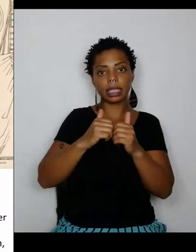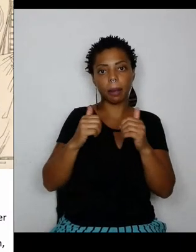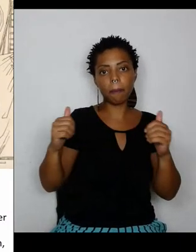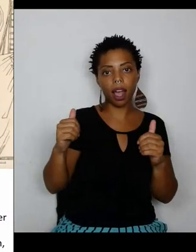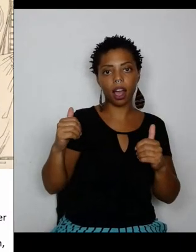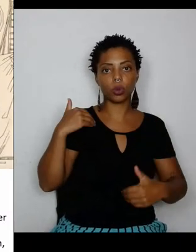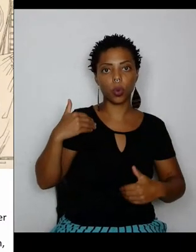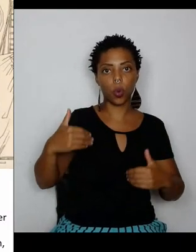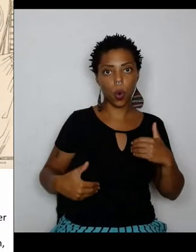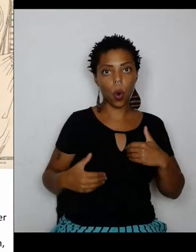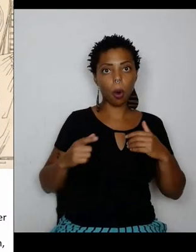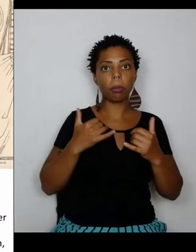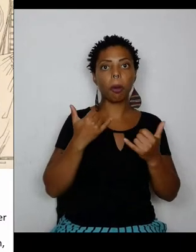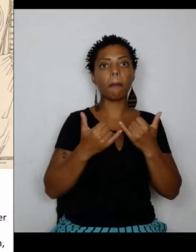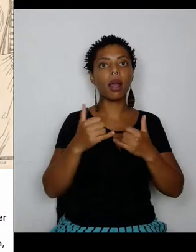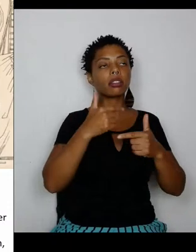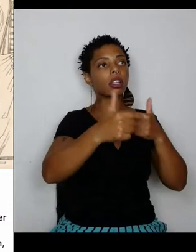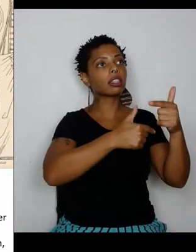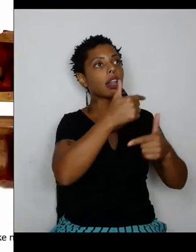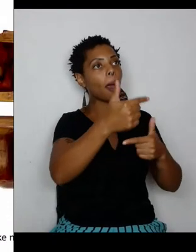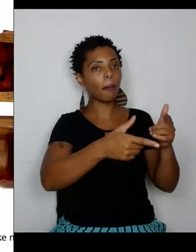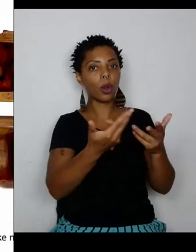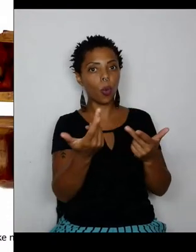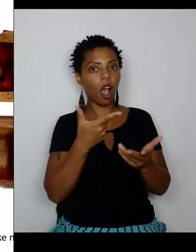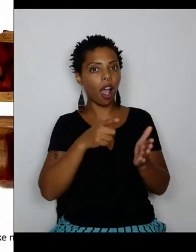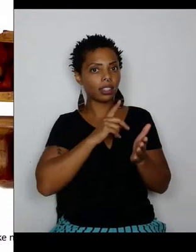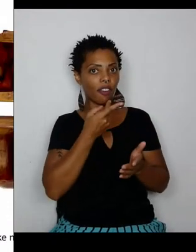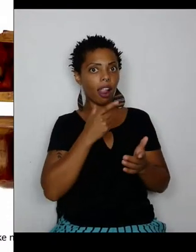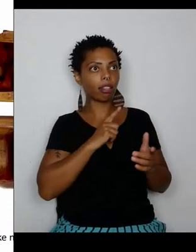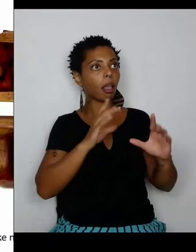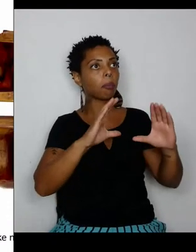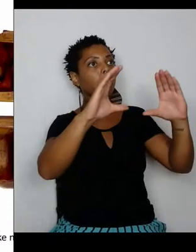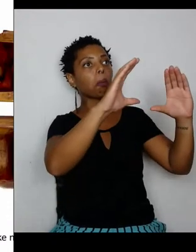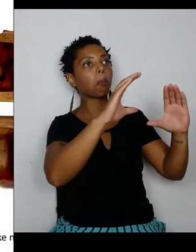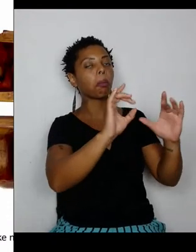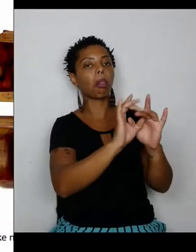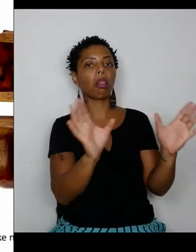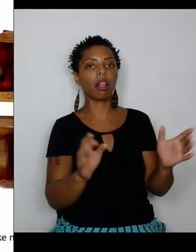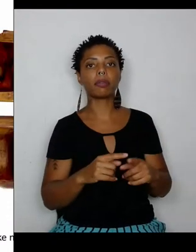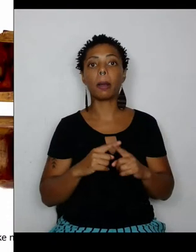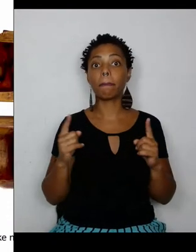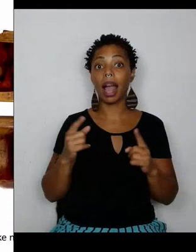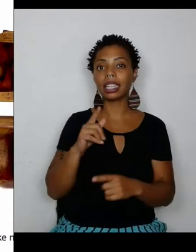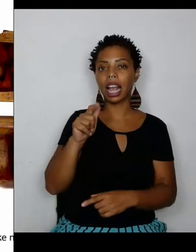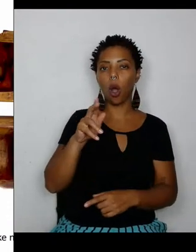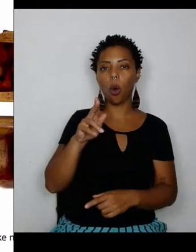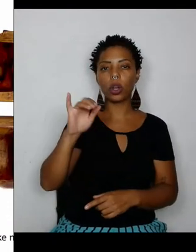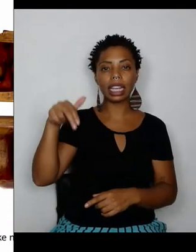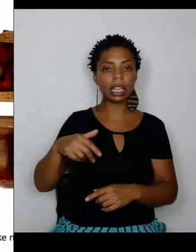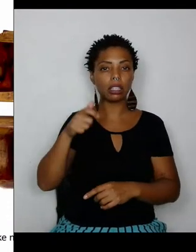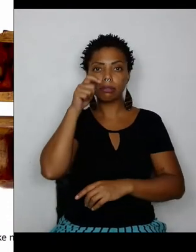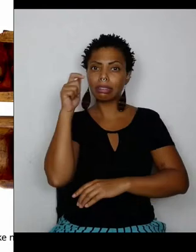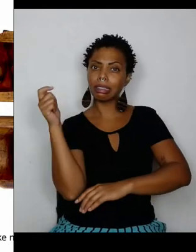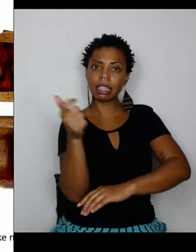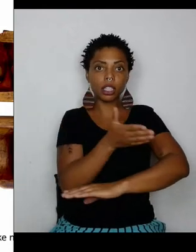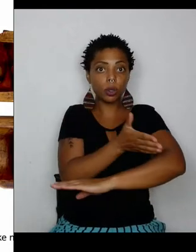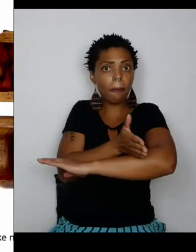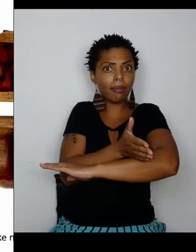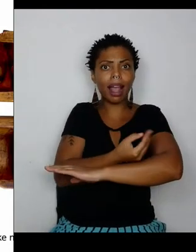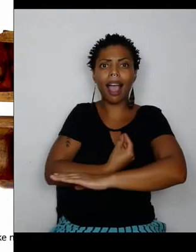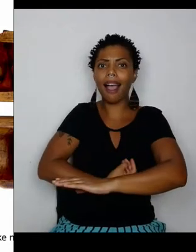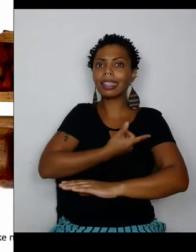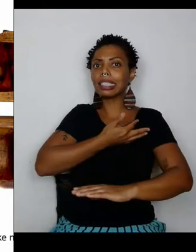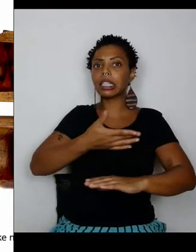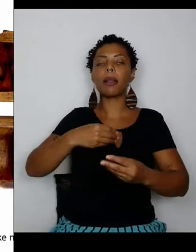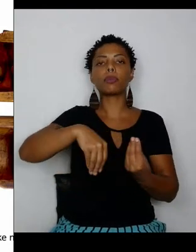gogan interest in medievalism is was live long he mixed wax with oil as a byzantine eye